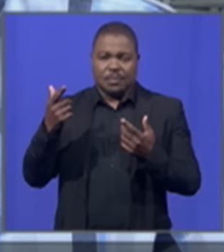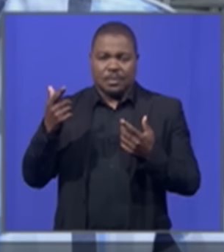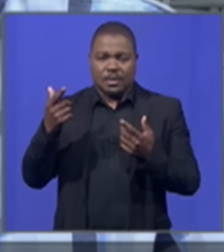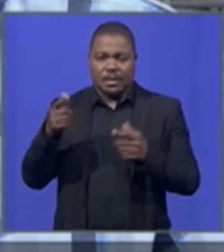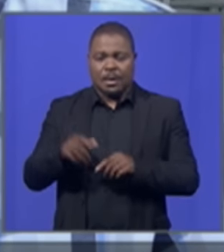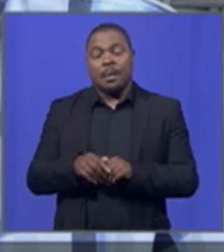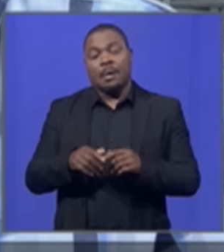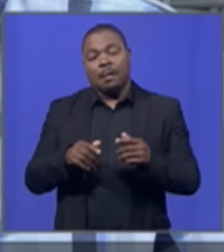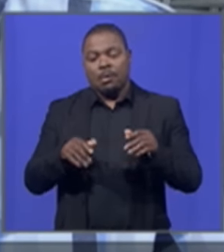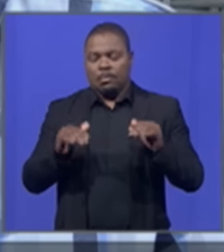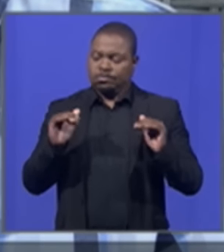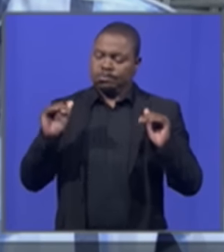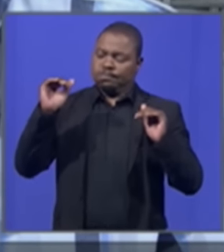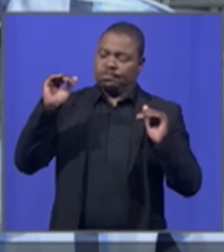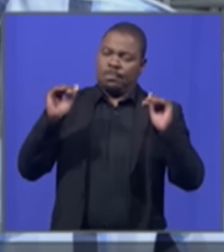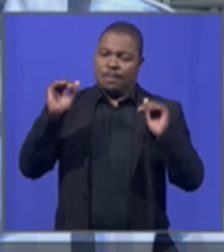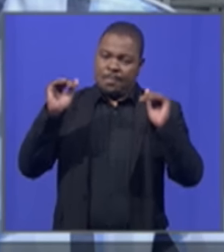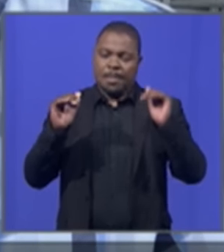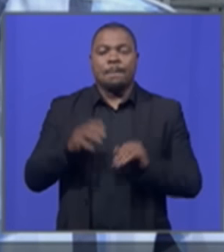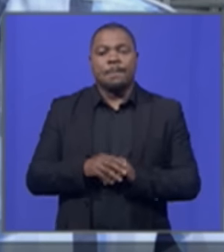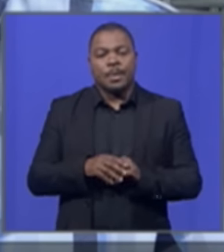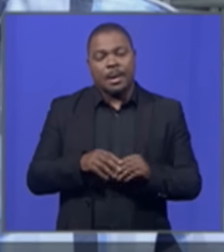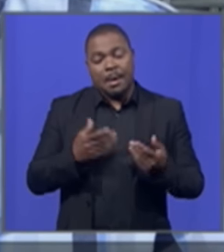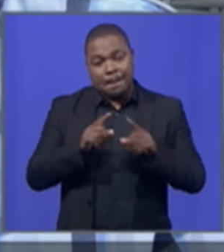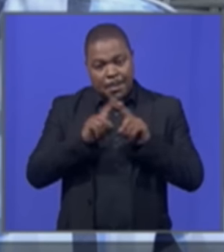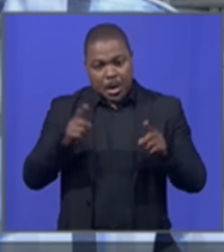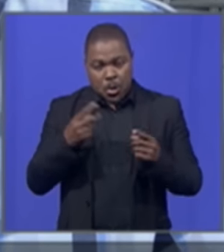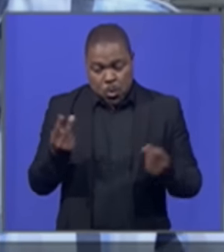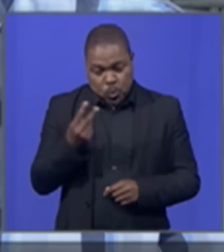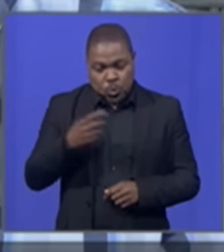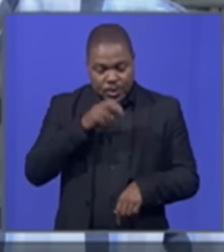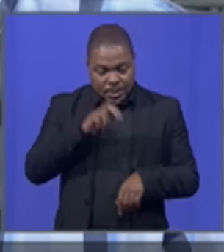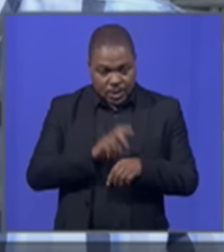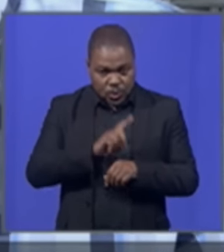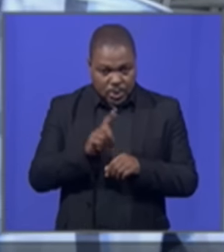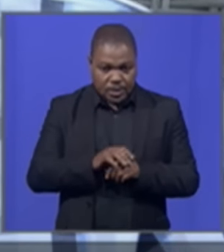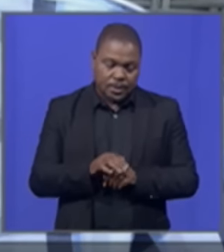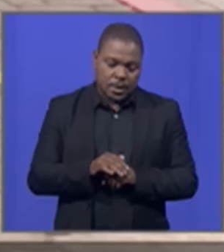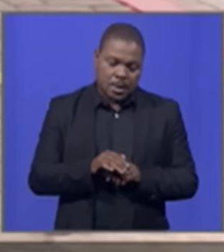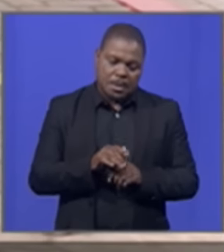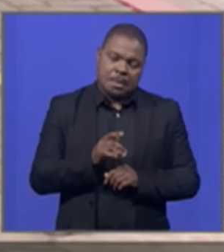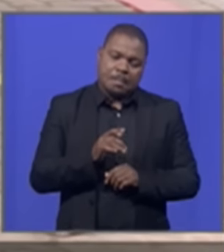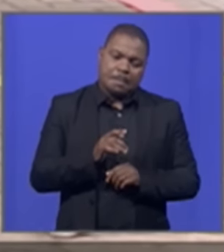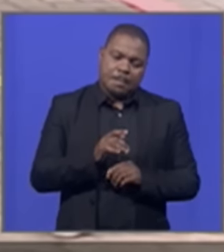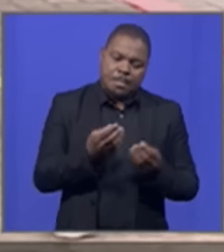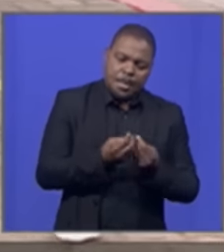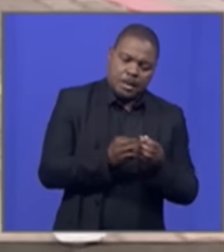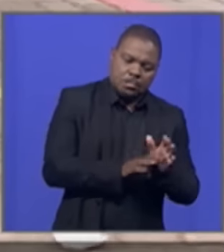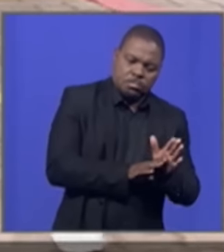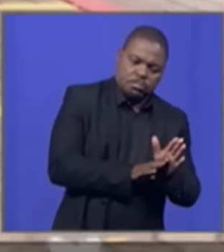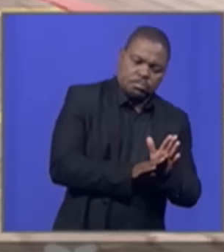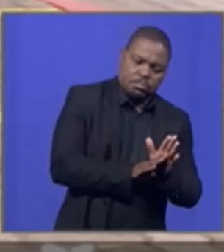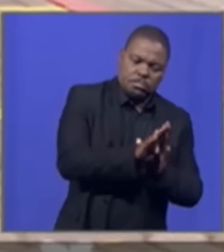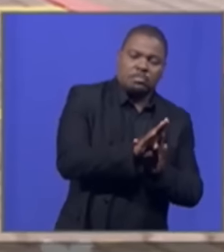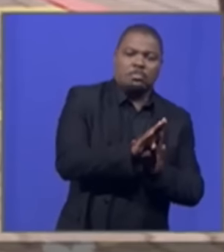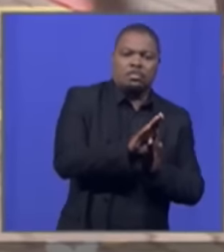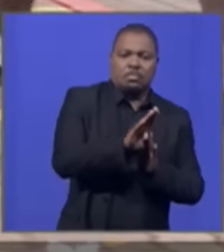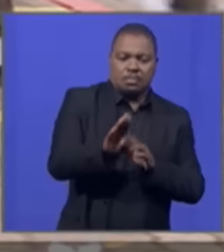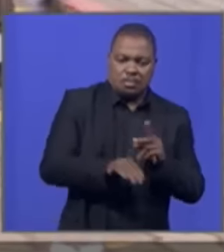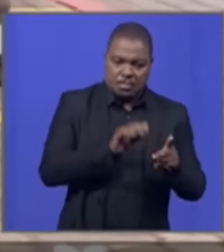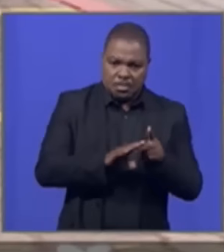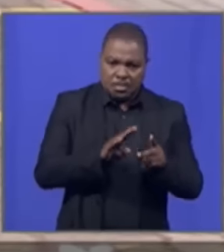but we must also be looking at improving things in such a way that we are